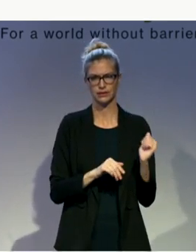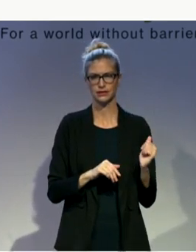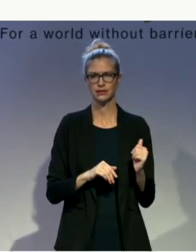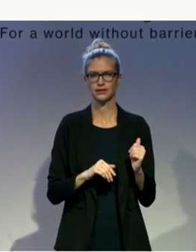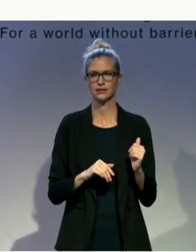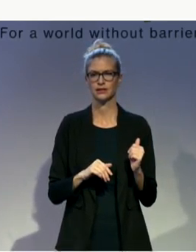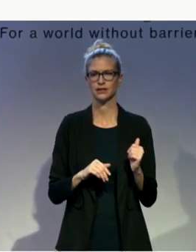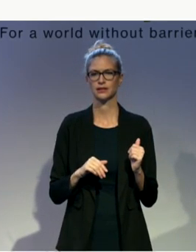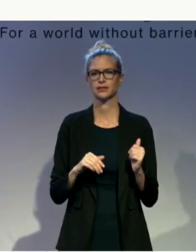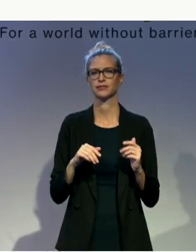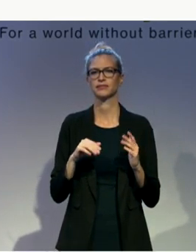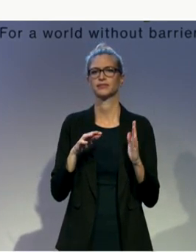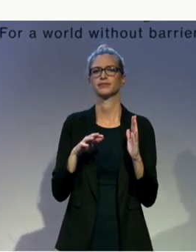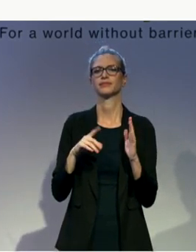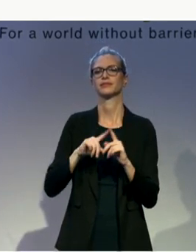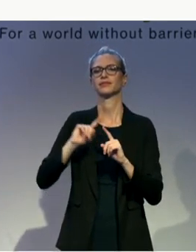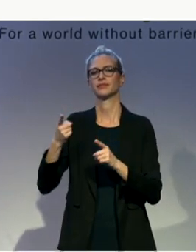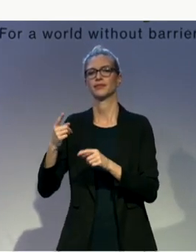every information